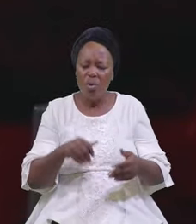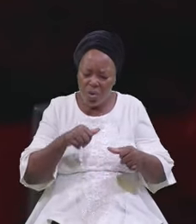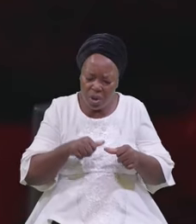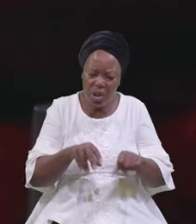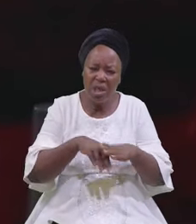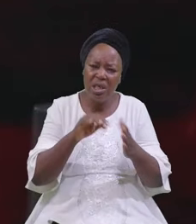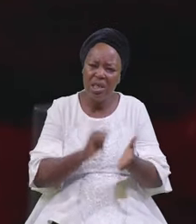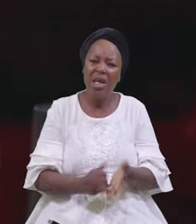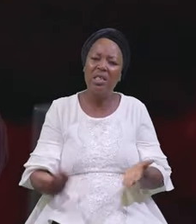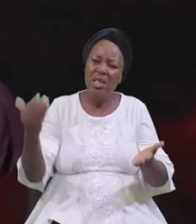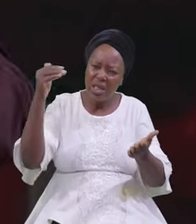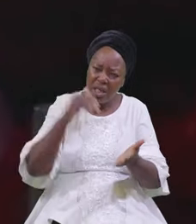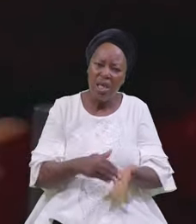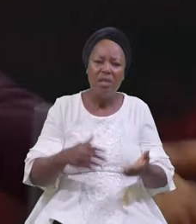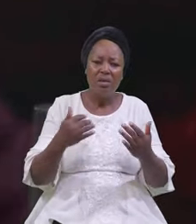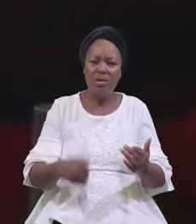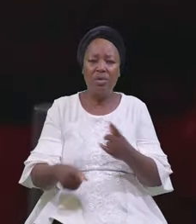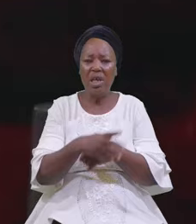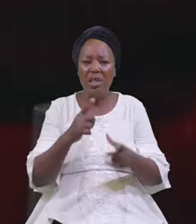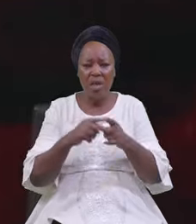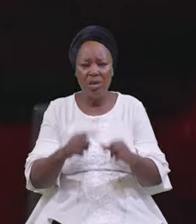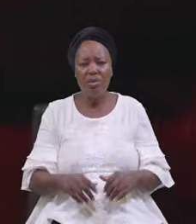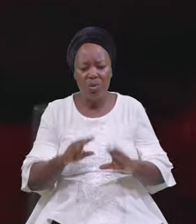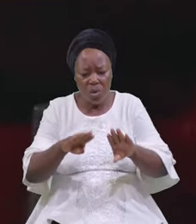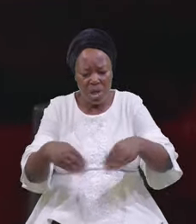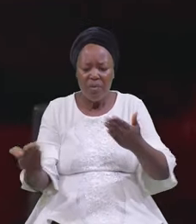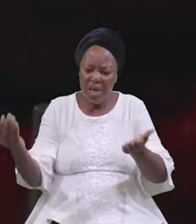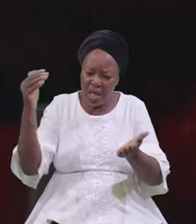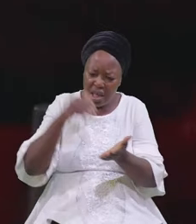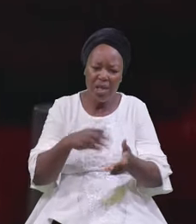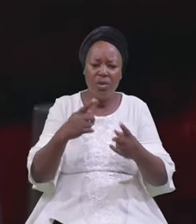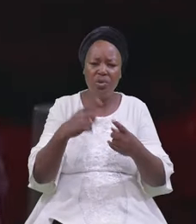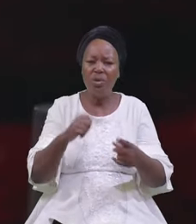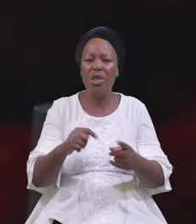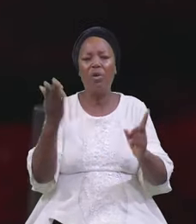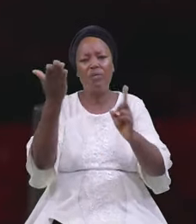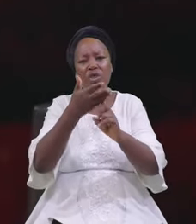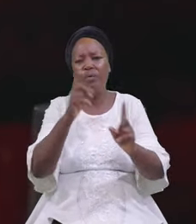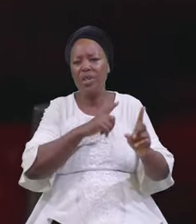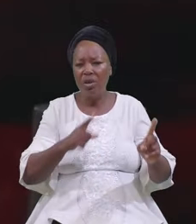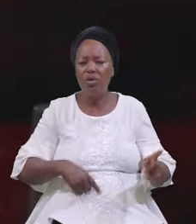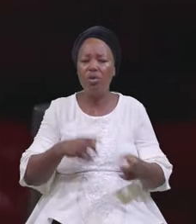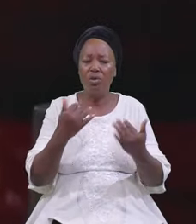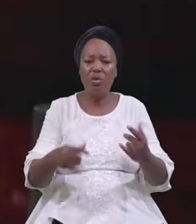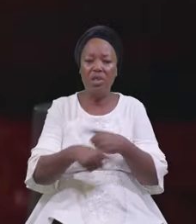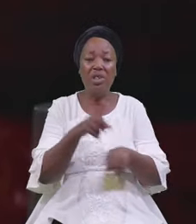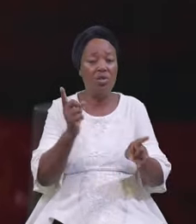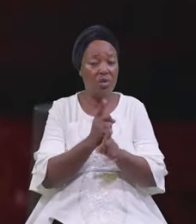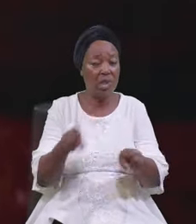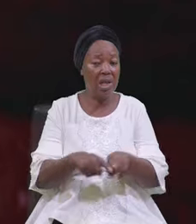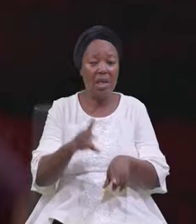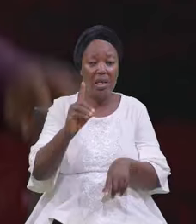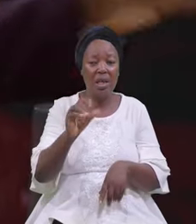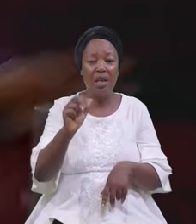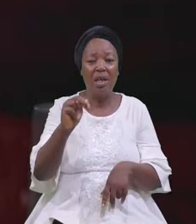and you give over again the conviction again today, like Daniel. Wherever you go